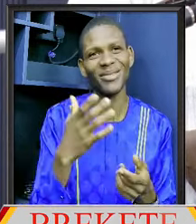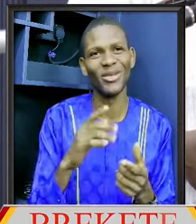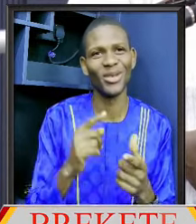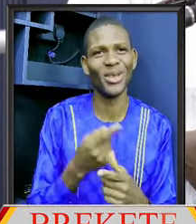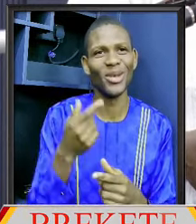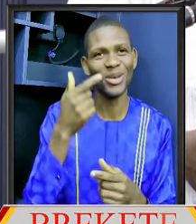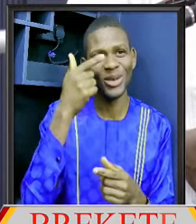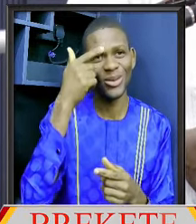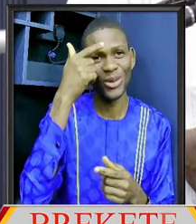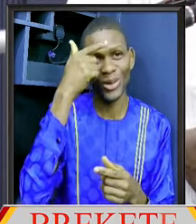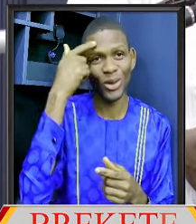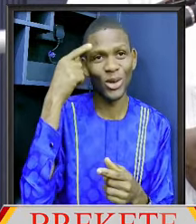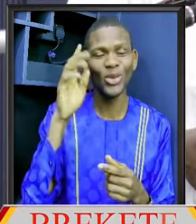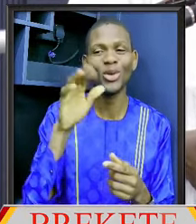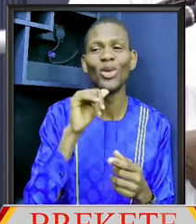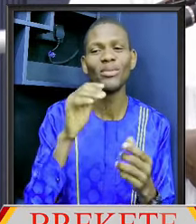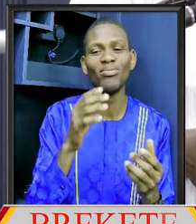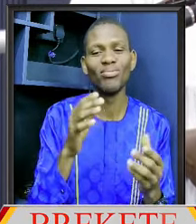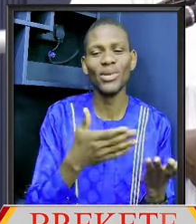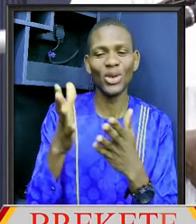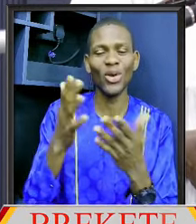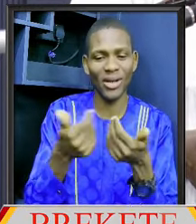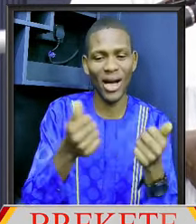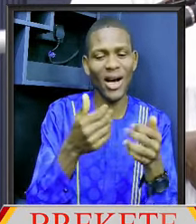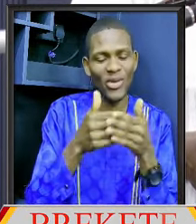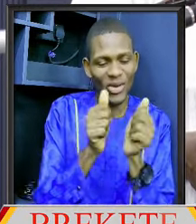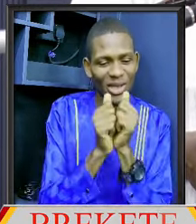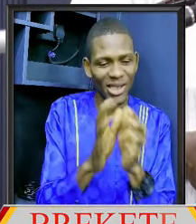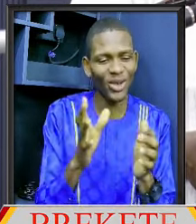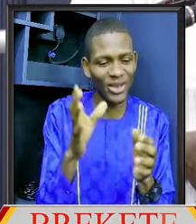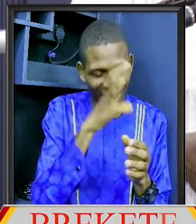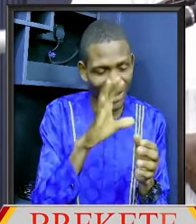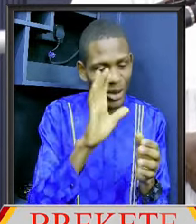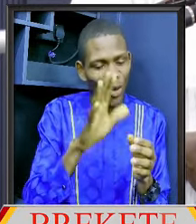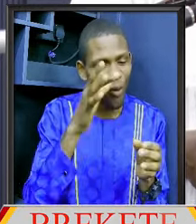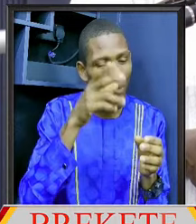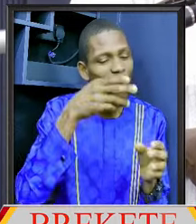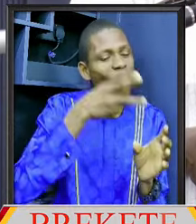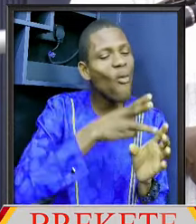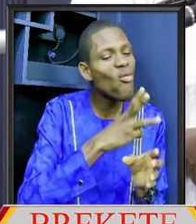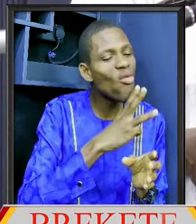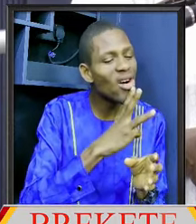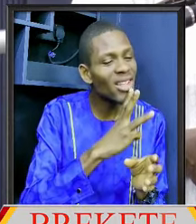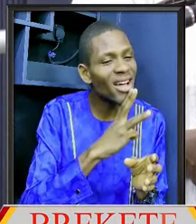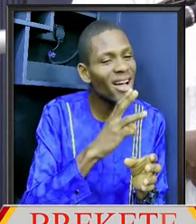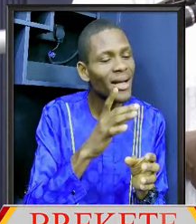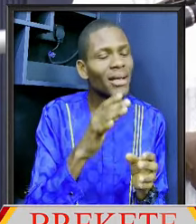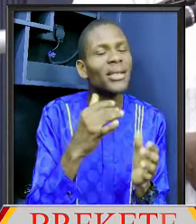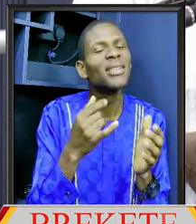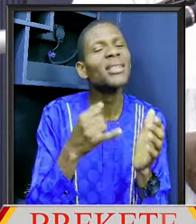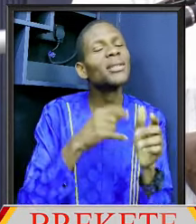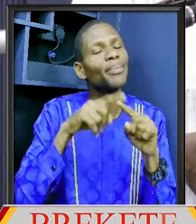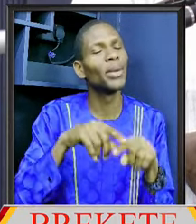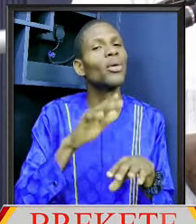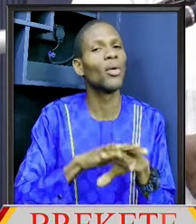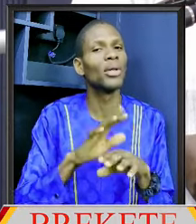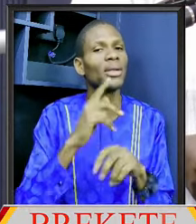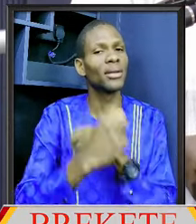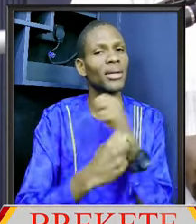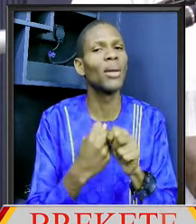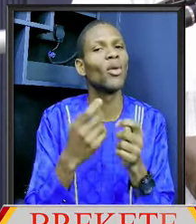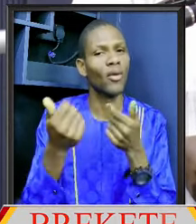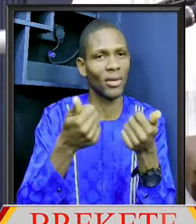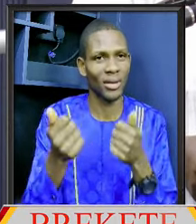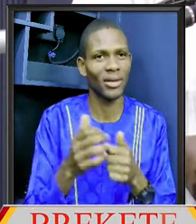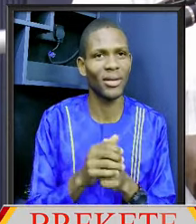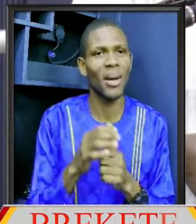you no go set your car on the road without checking oil, water. Thank you, sir. It depends on the type of motor.